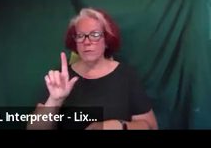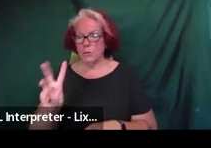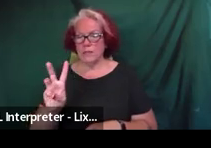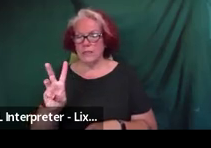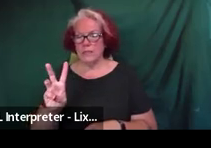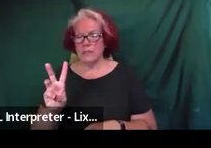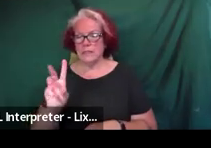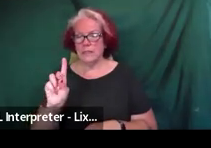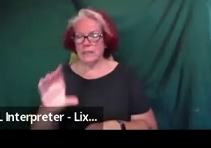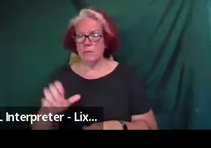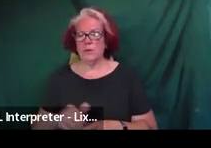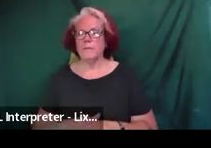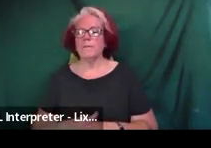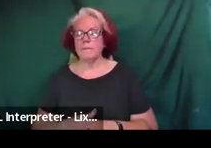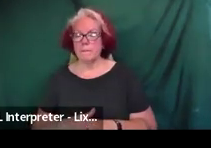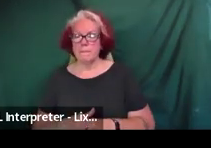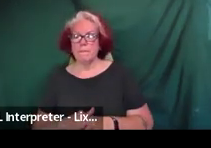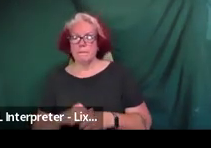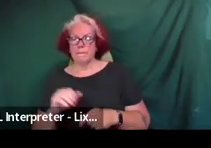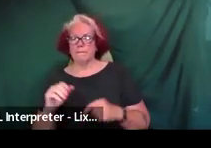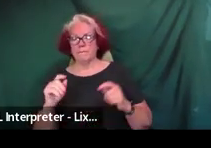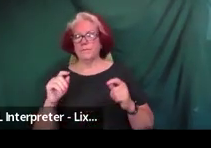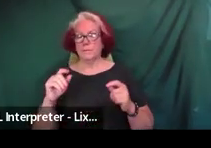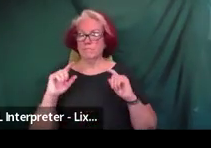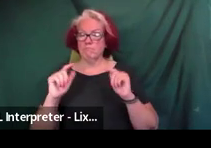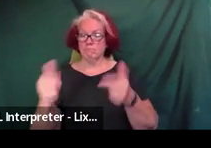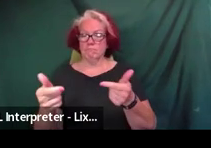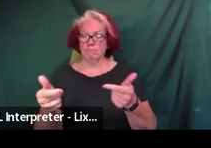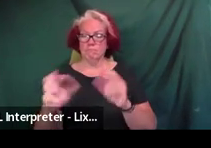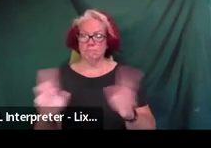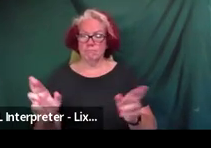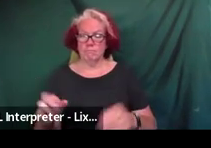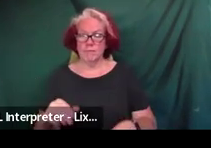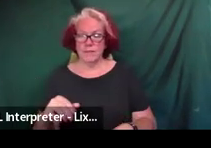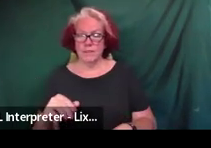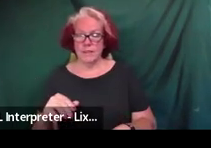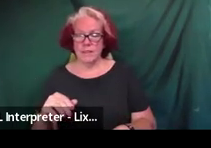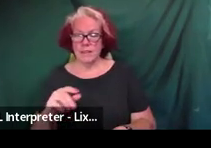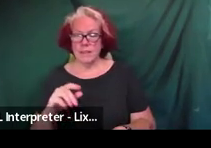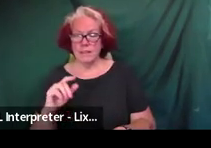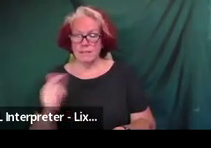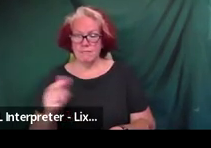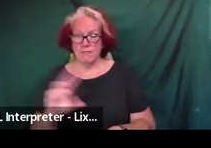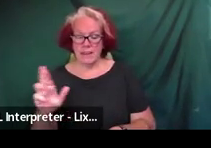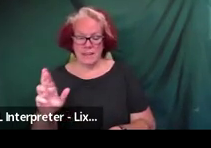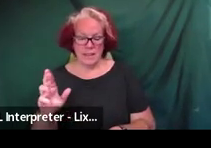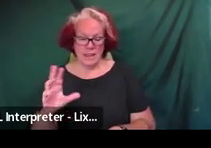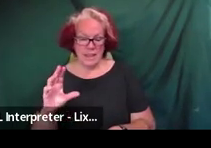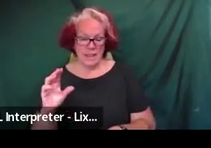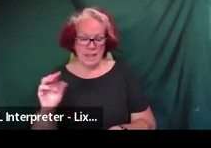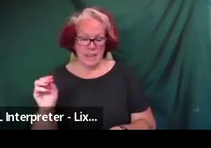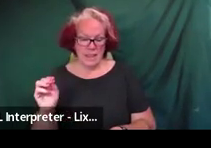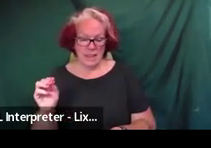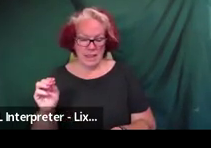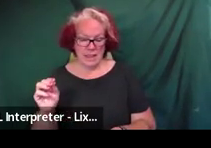Yeah, and the addition that I would make to that is The year has not closed for